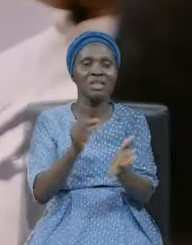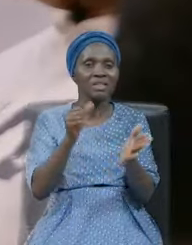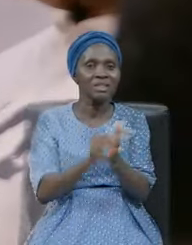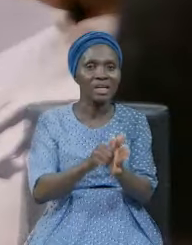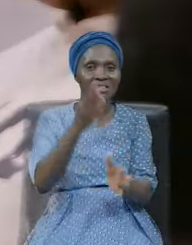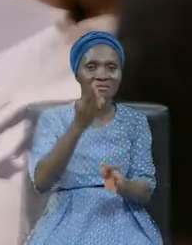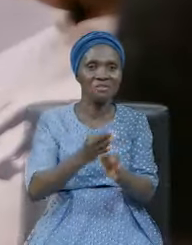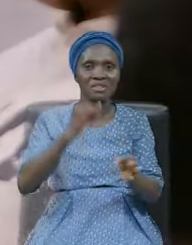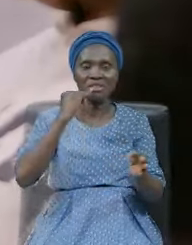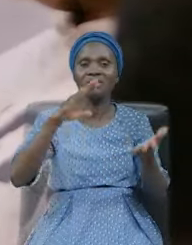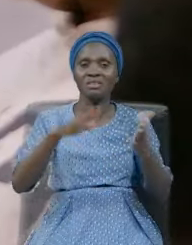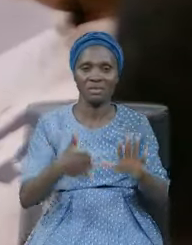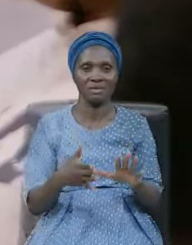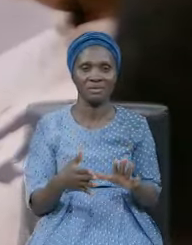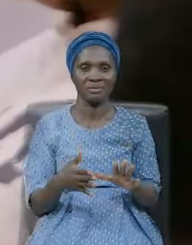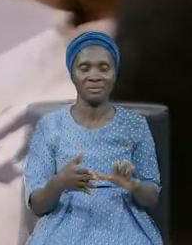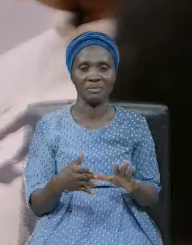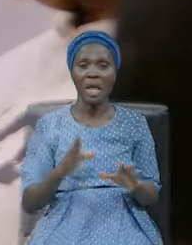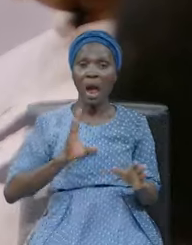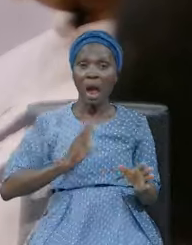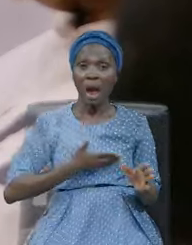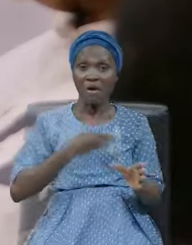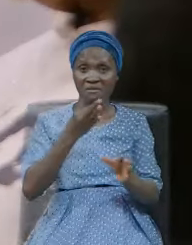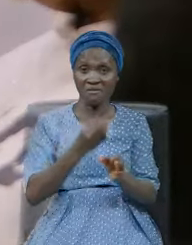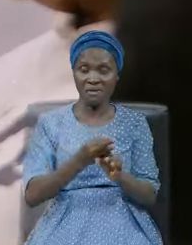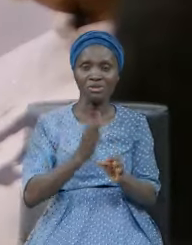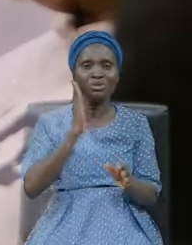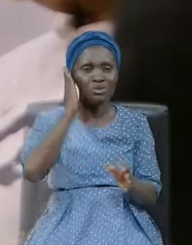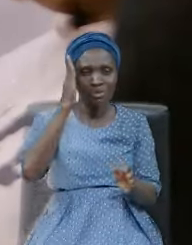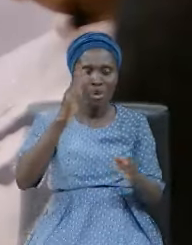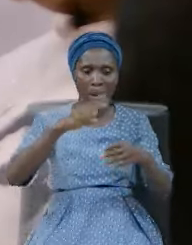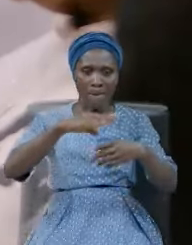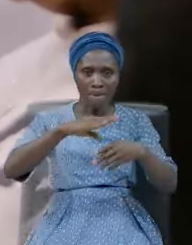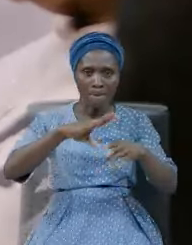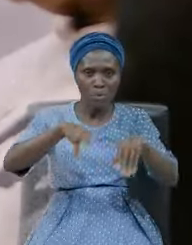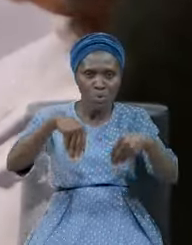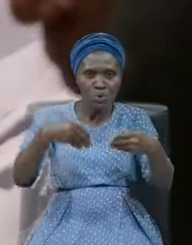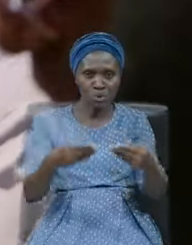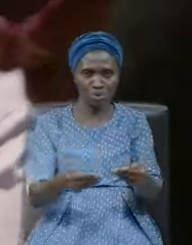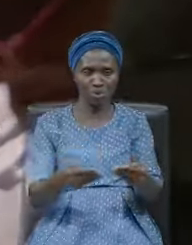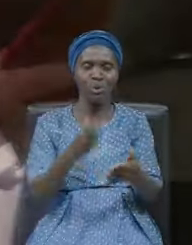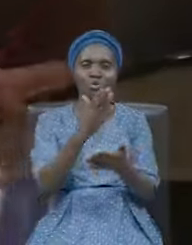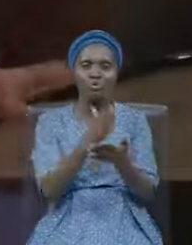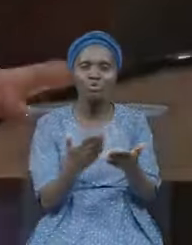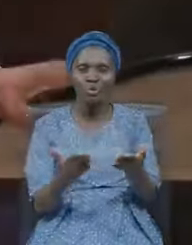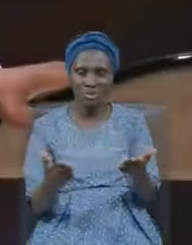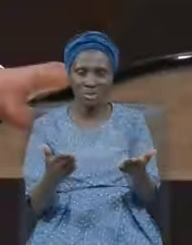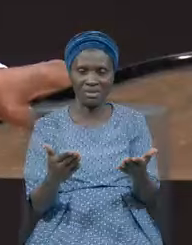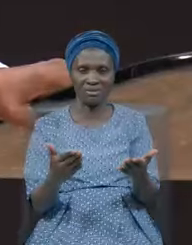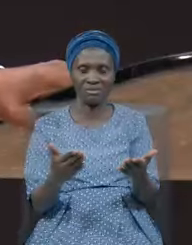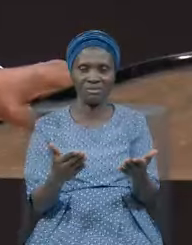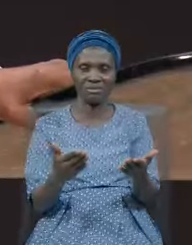faith should produce something positive, something practical,